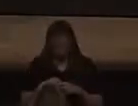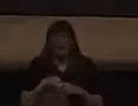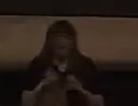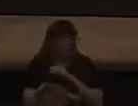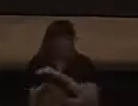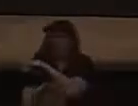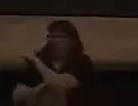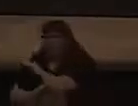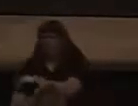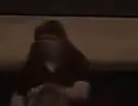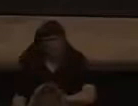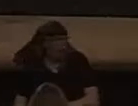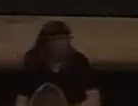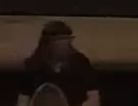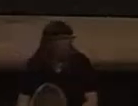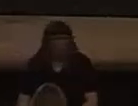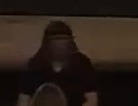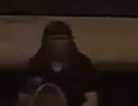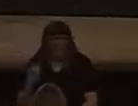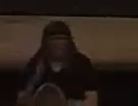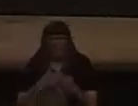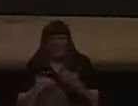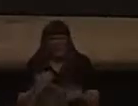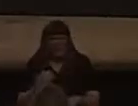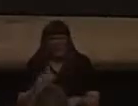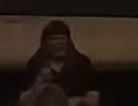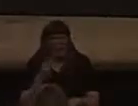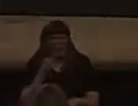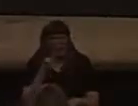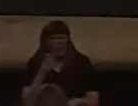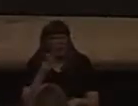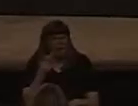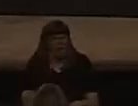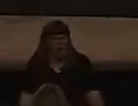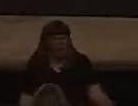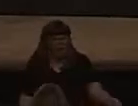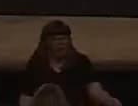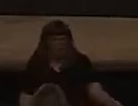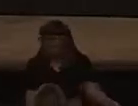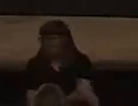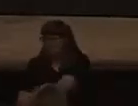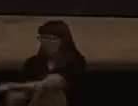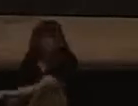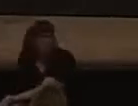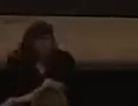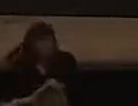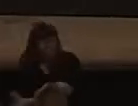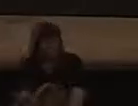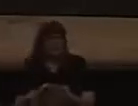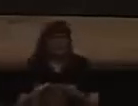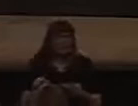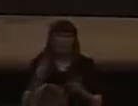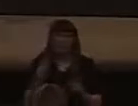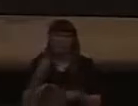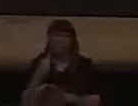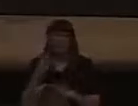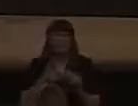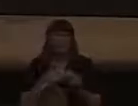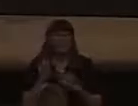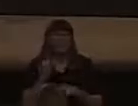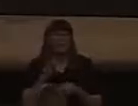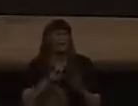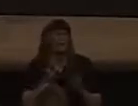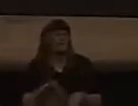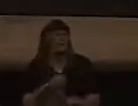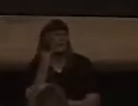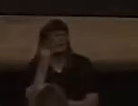left arm, and that's the hand that I have my guide dog on, and then others said, well, whenever I go to a